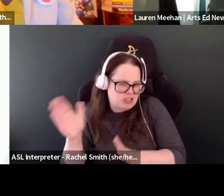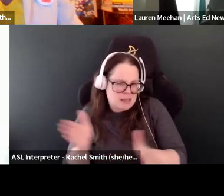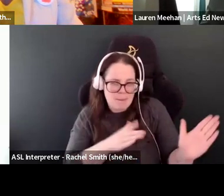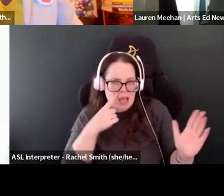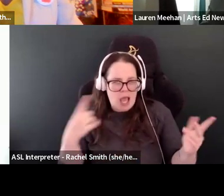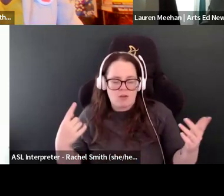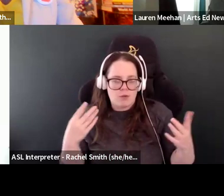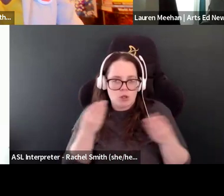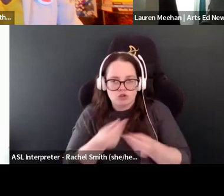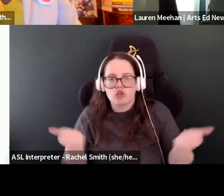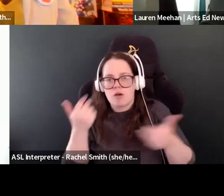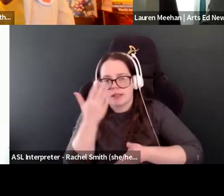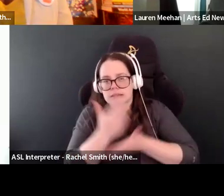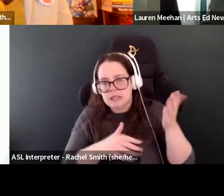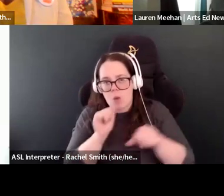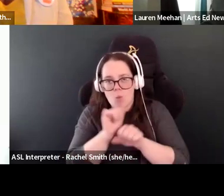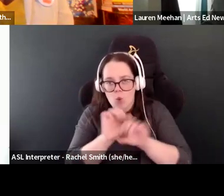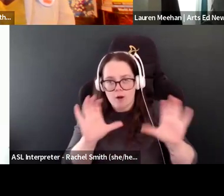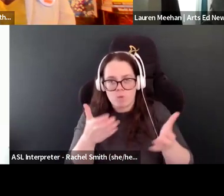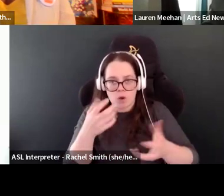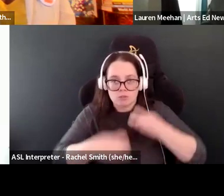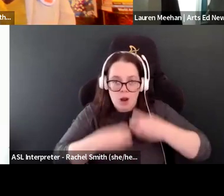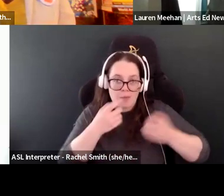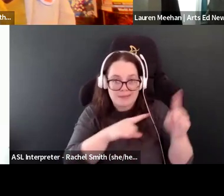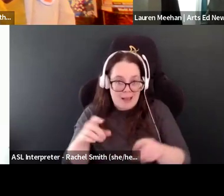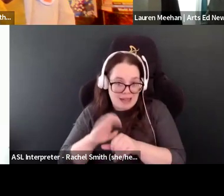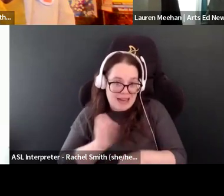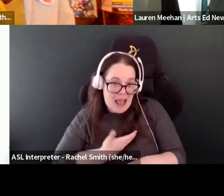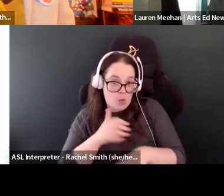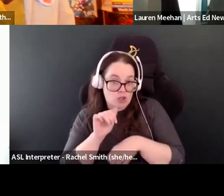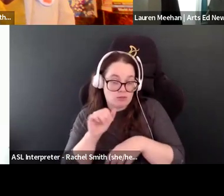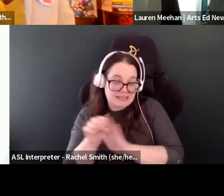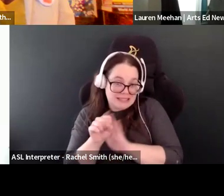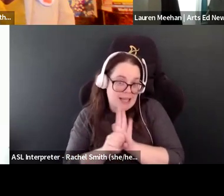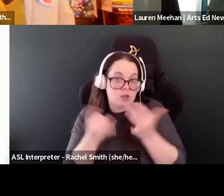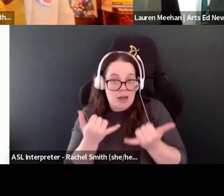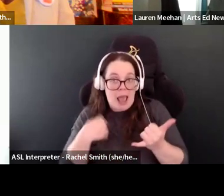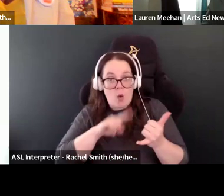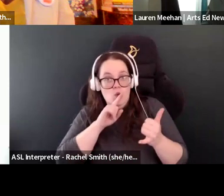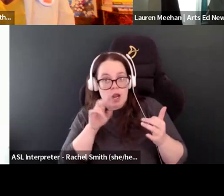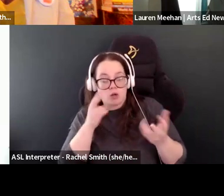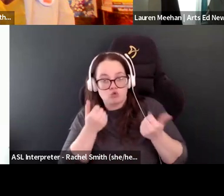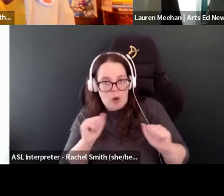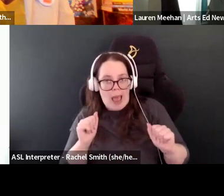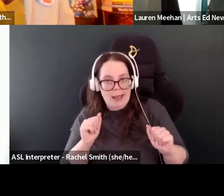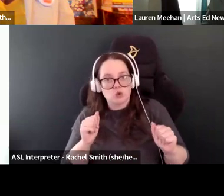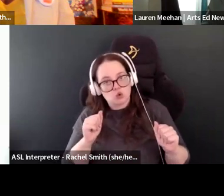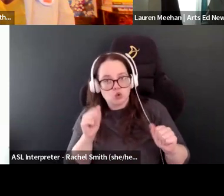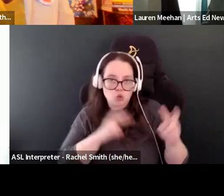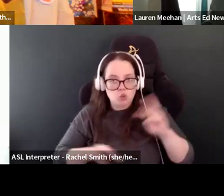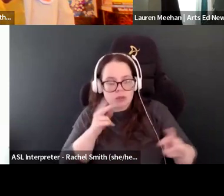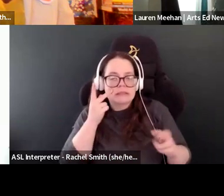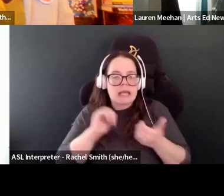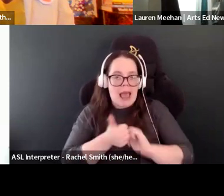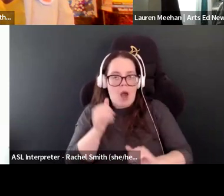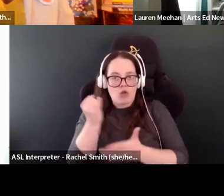of the workforce issues that have been going on in our state. So now we're looking at how the arts can contribute to those shared goals, like